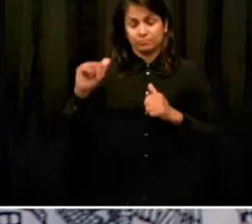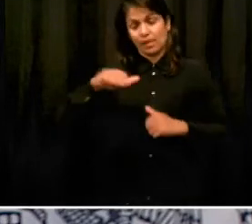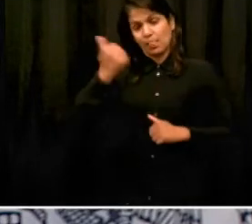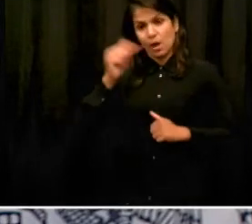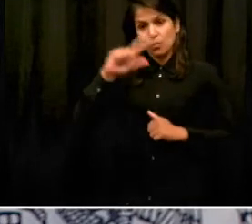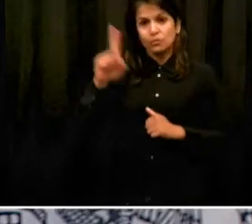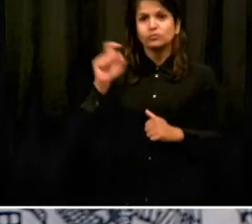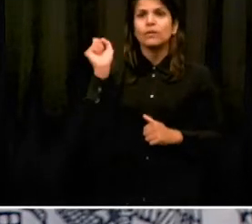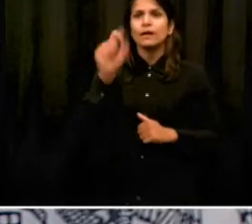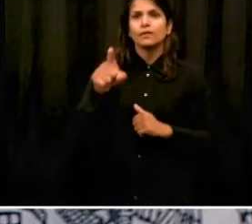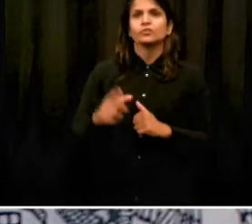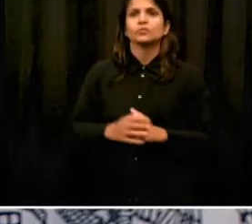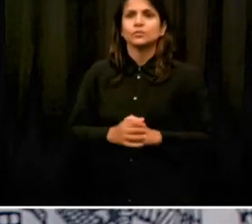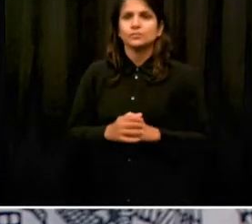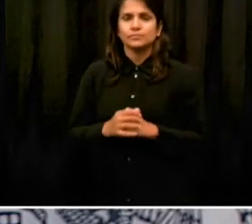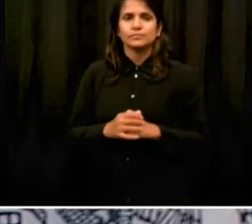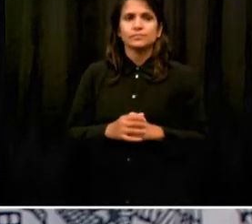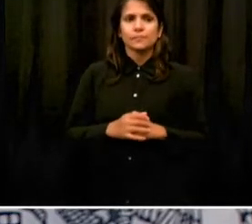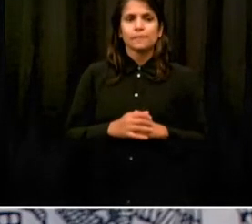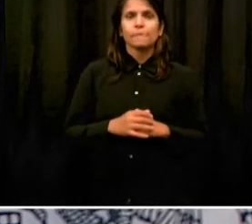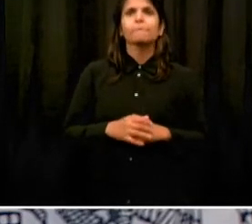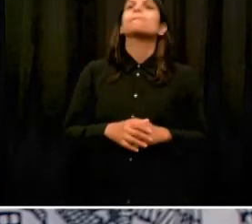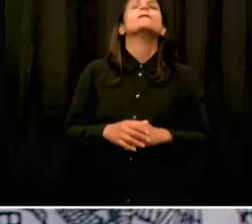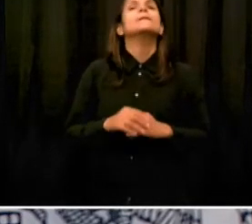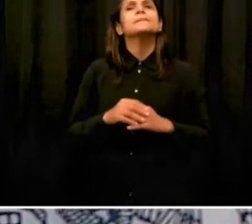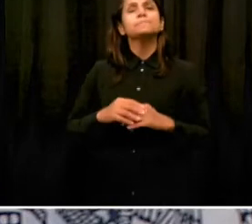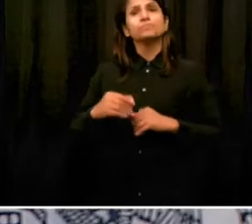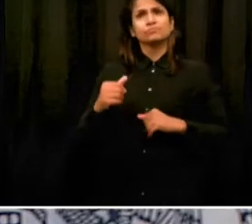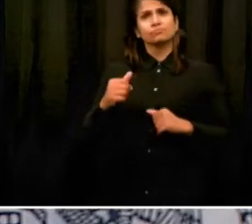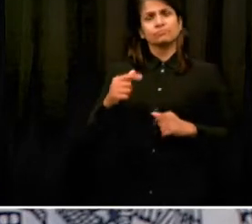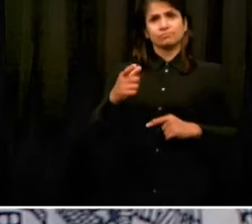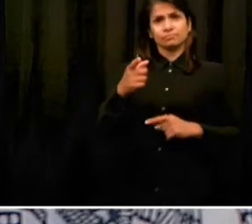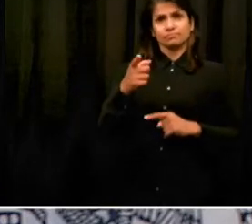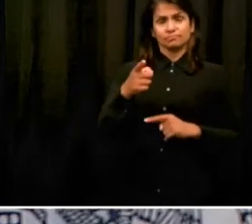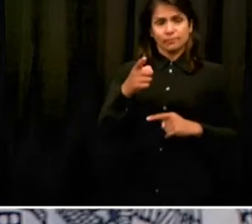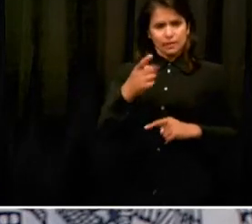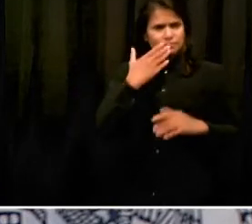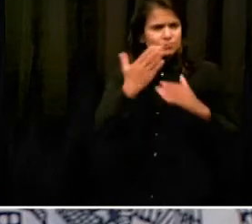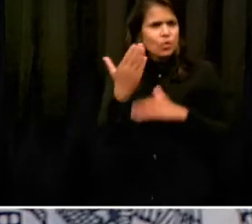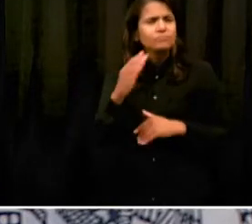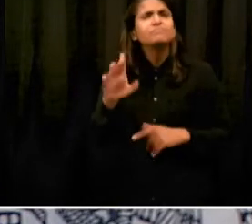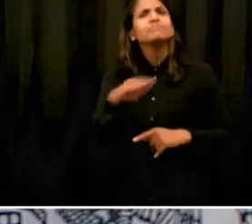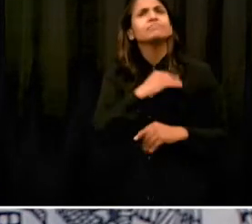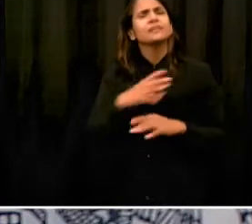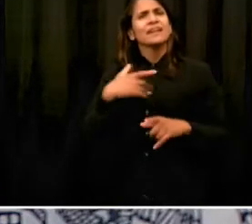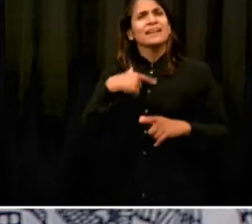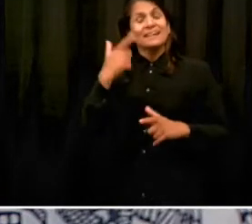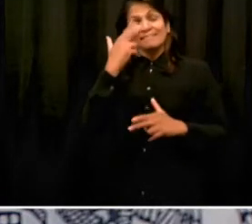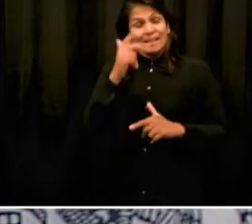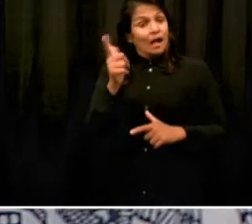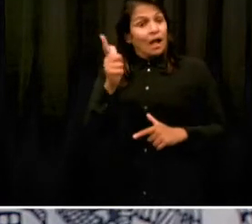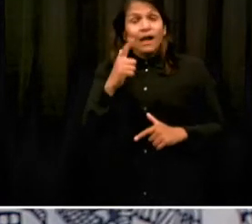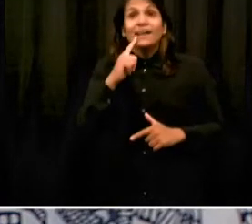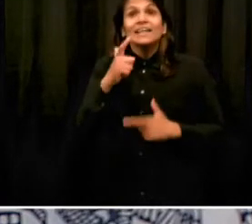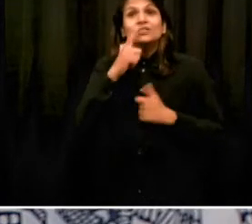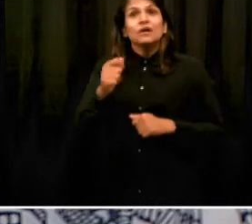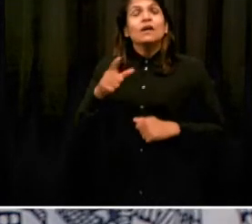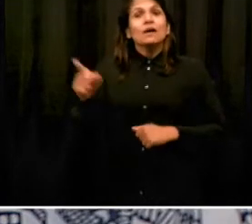It's funny because the question before me was similar to mine, but I'm going to ask it anyway because the